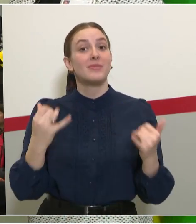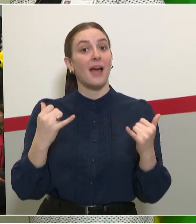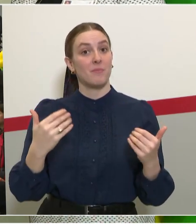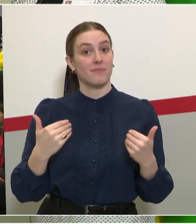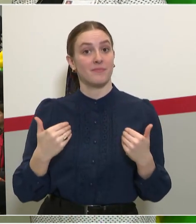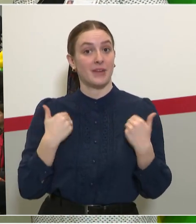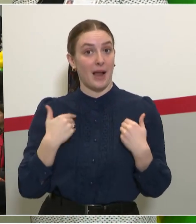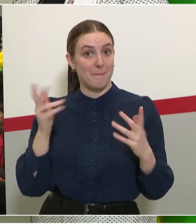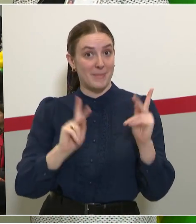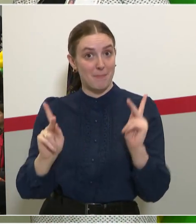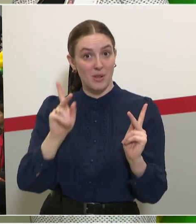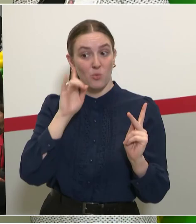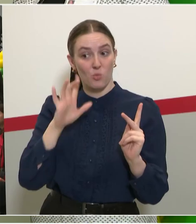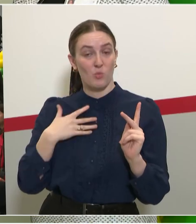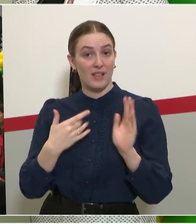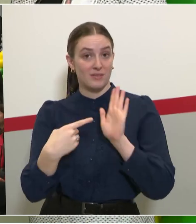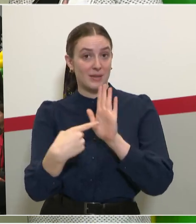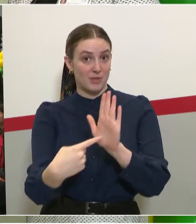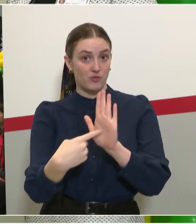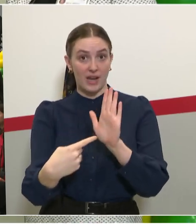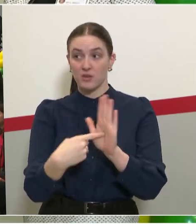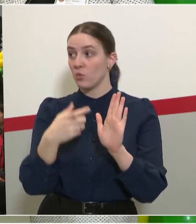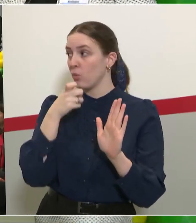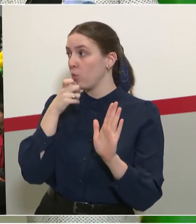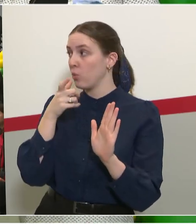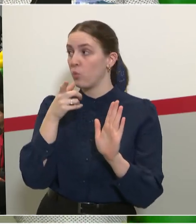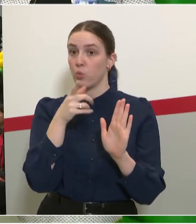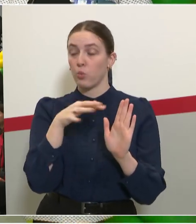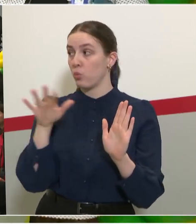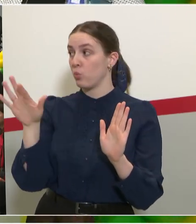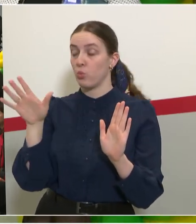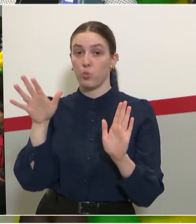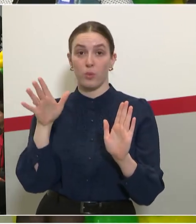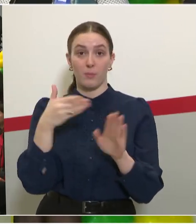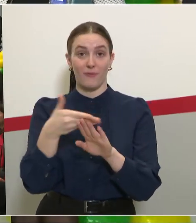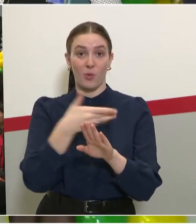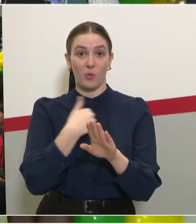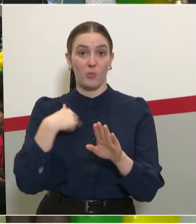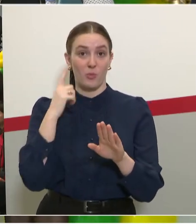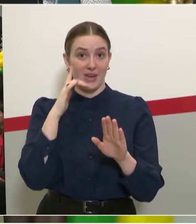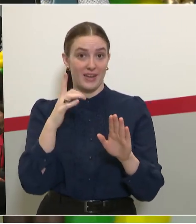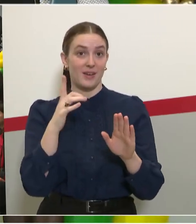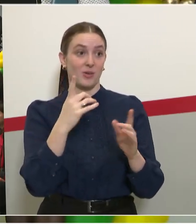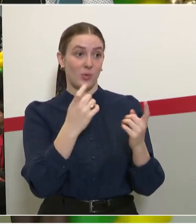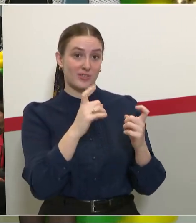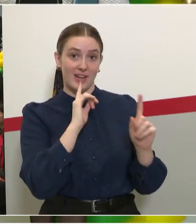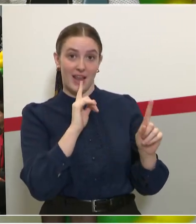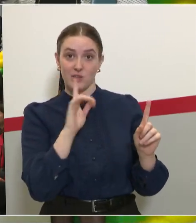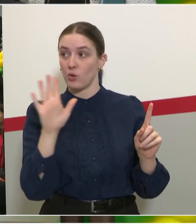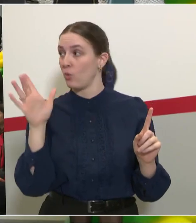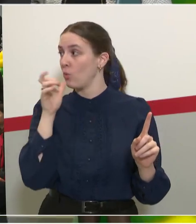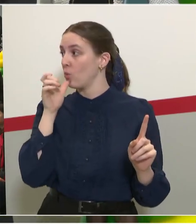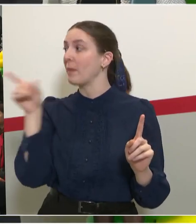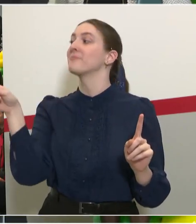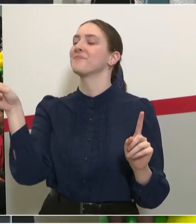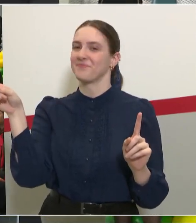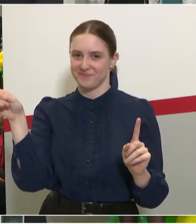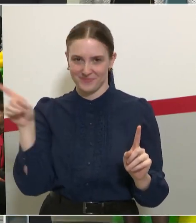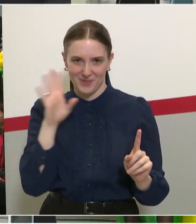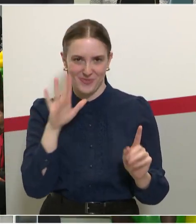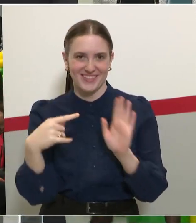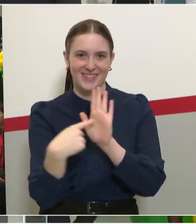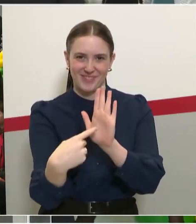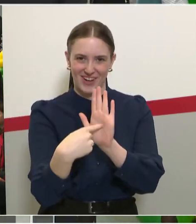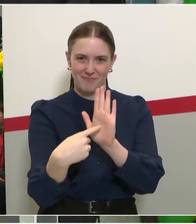who are going to do the demonstration. Who's going to do our demonstration here before we go to Q&A? You're going to do the demonstration. Okay. All